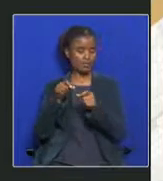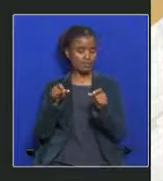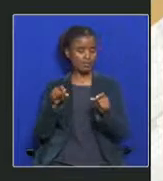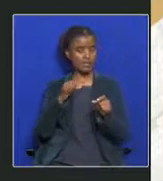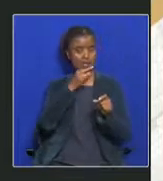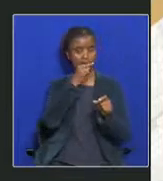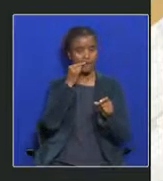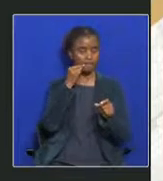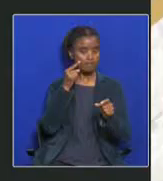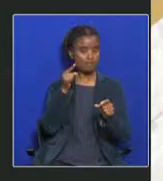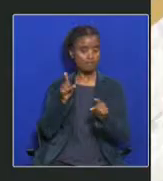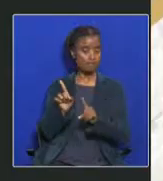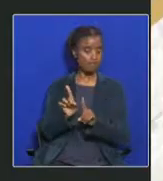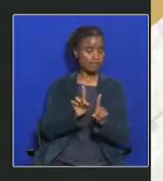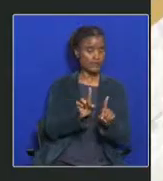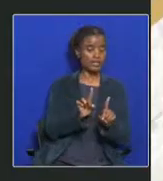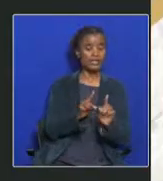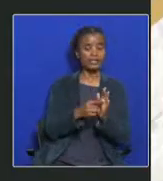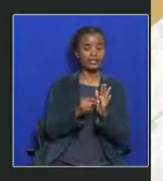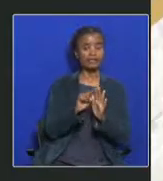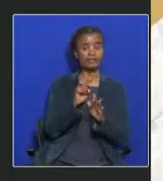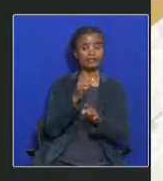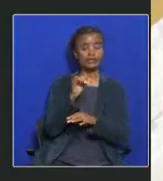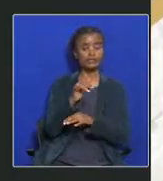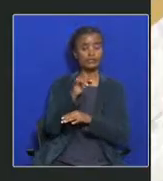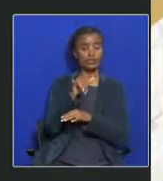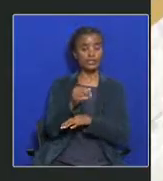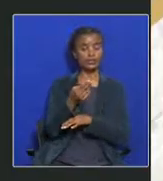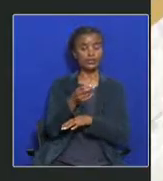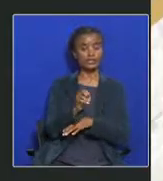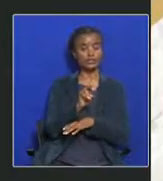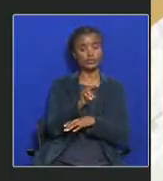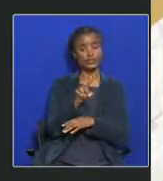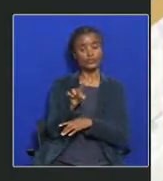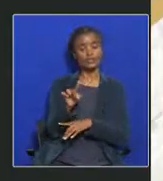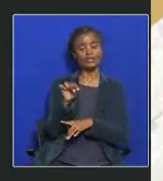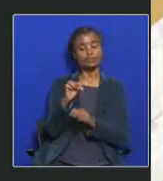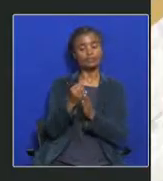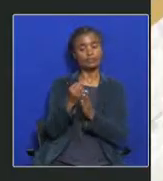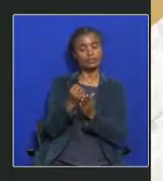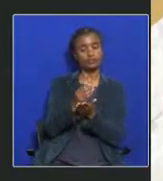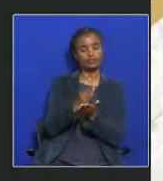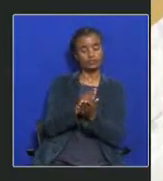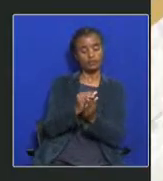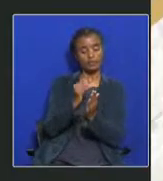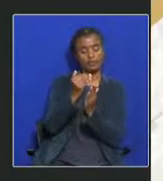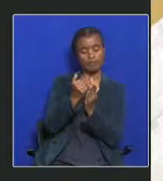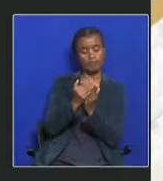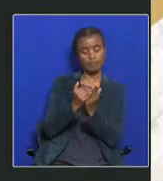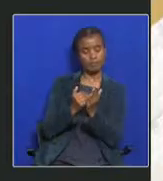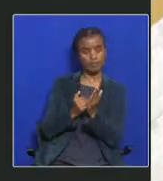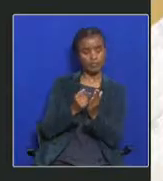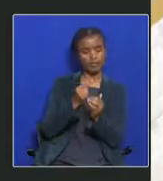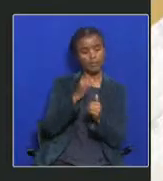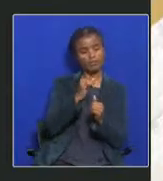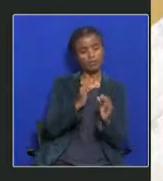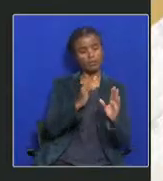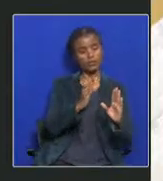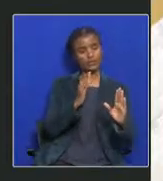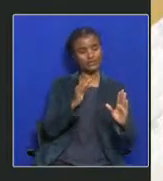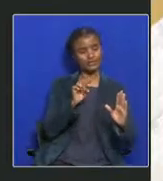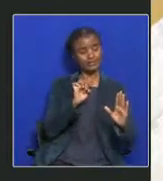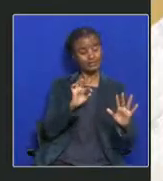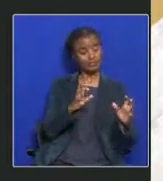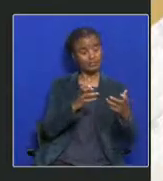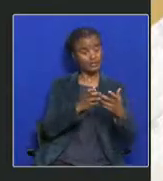1st of July 2021 to verify that the packing list corresponded with the contents of the container. It's been long since